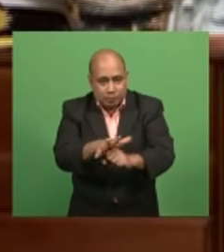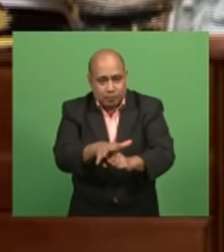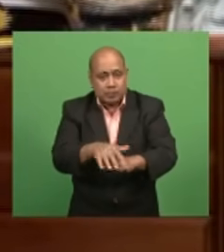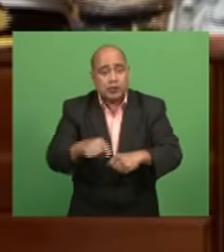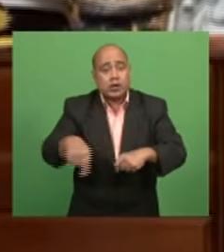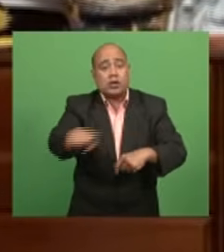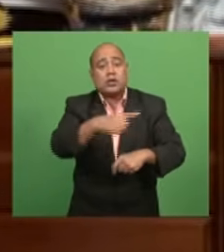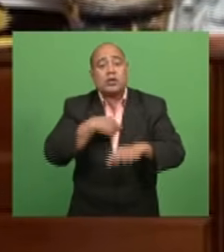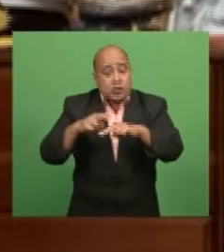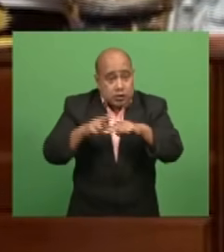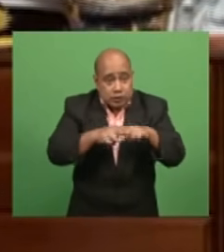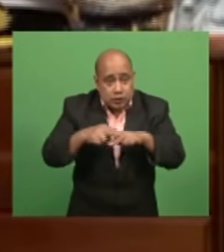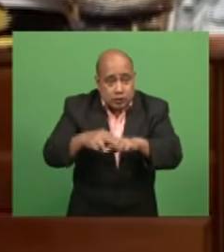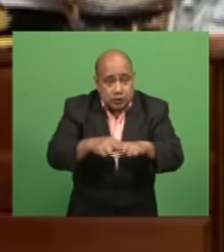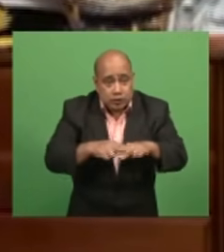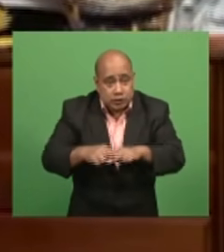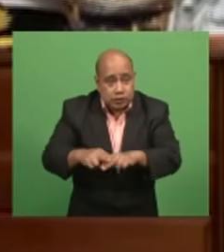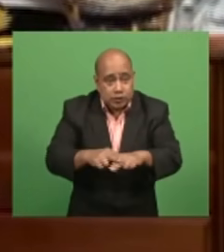with the ravages of Cyclone Harold.